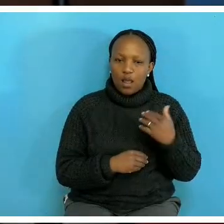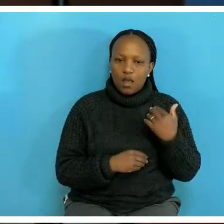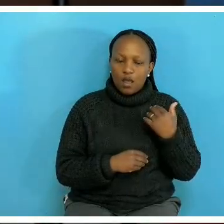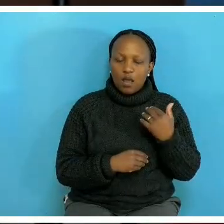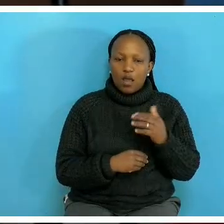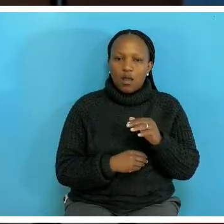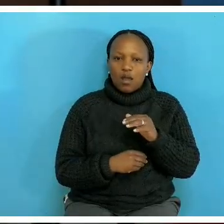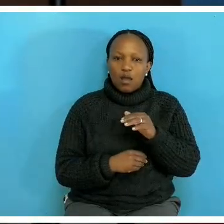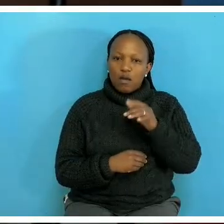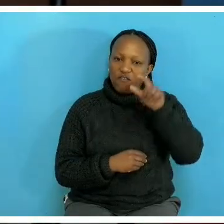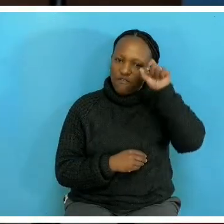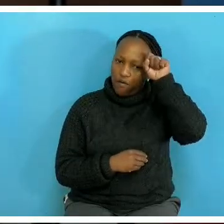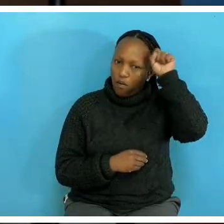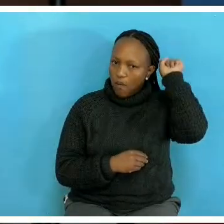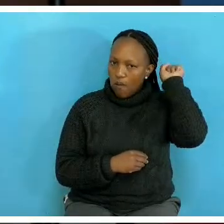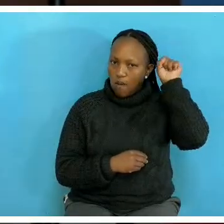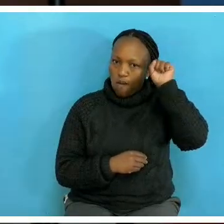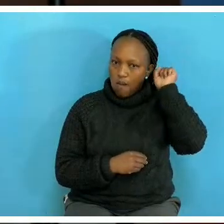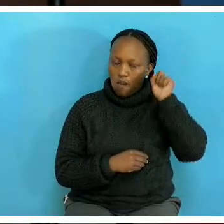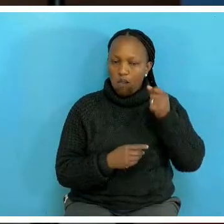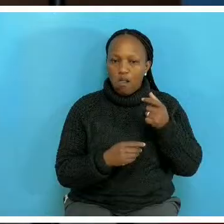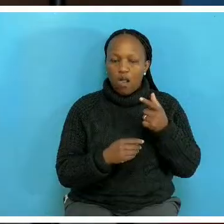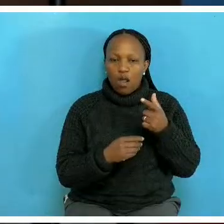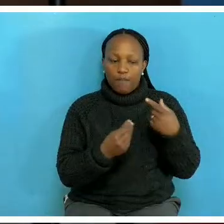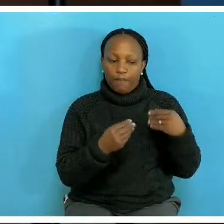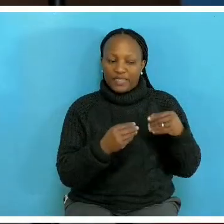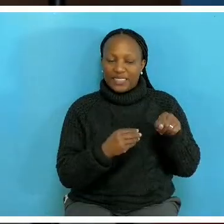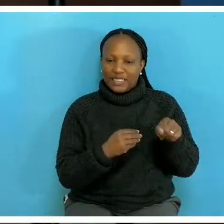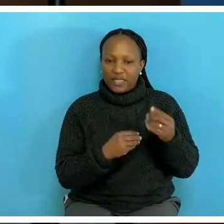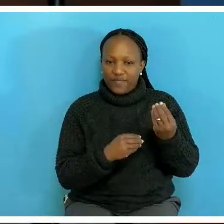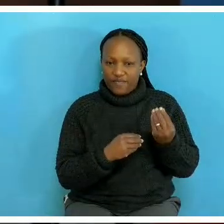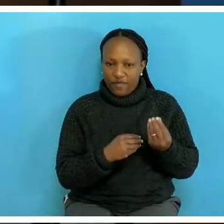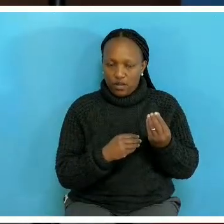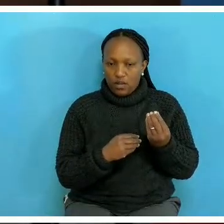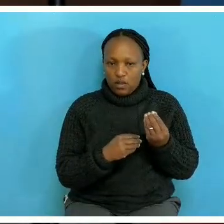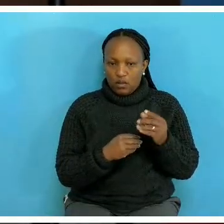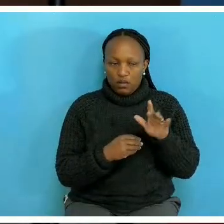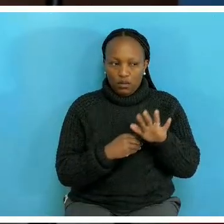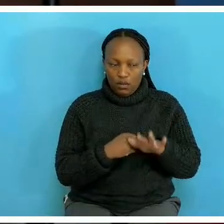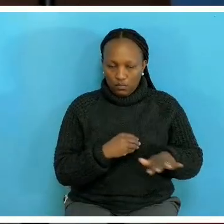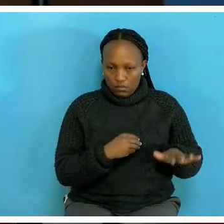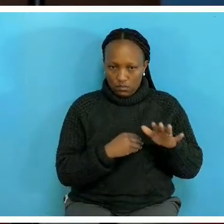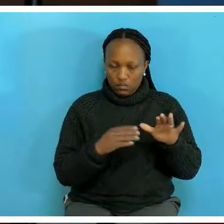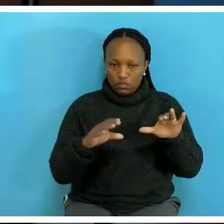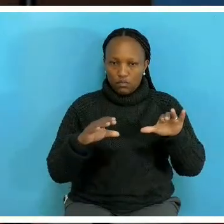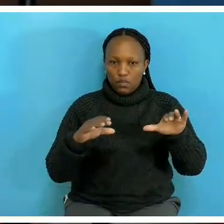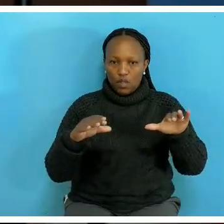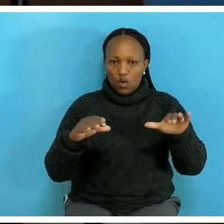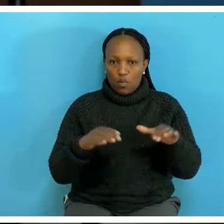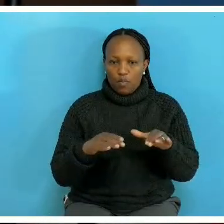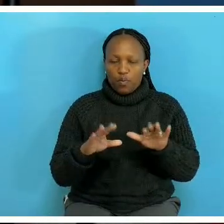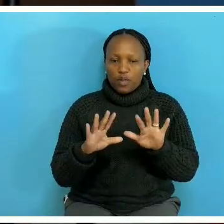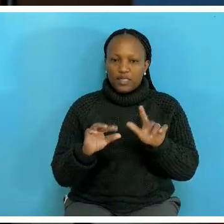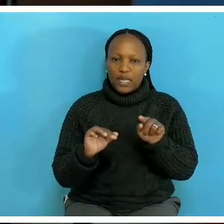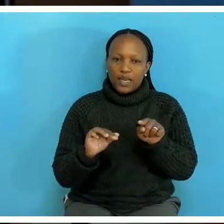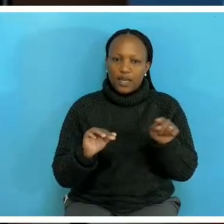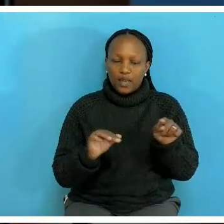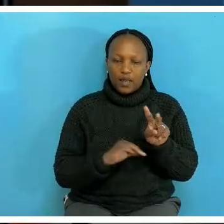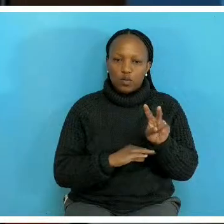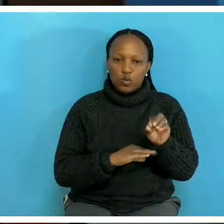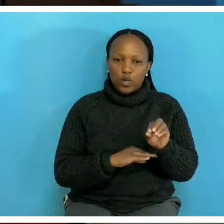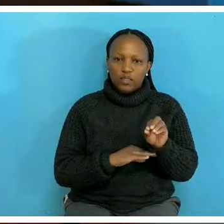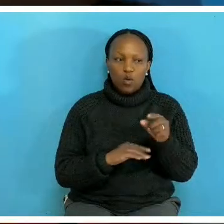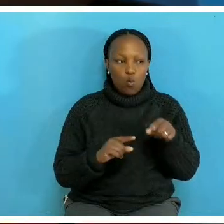shop. I'm doing a barber shop in my ward. We have about a group of 10 to 20, which I know we have